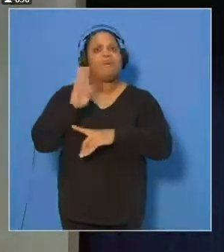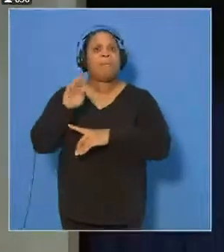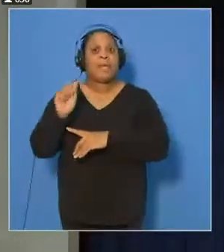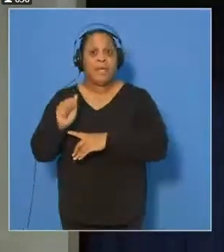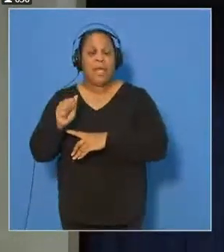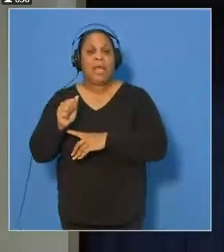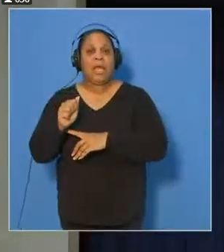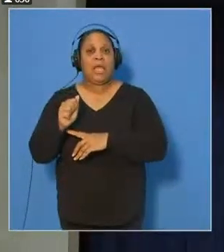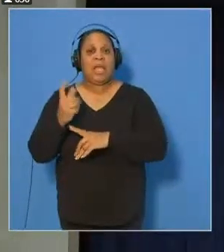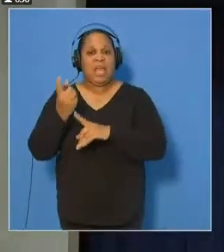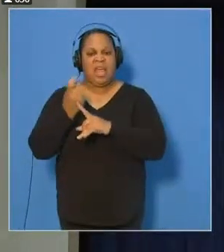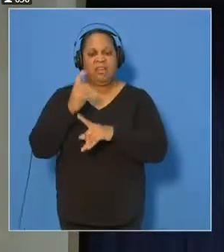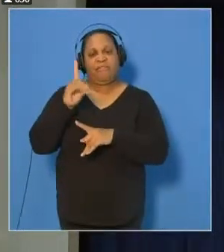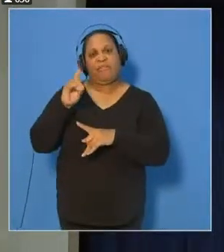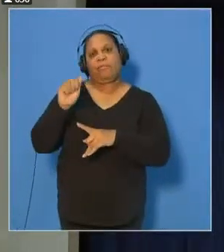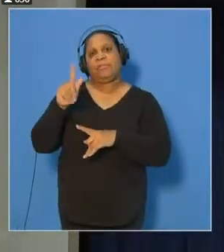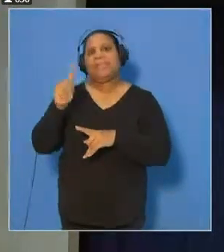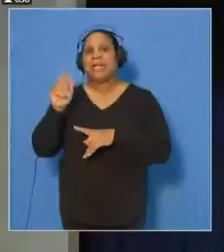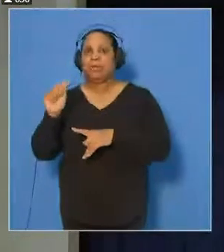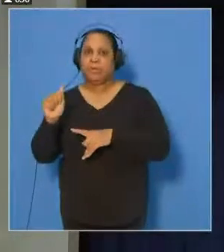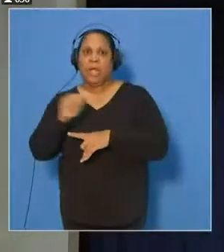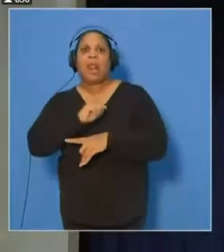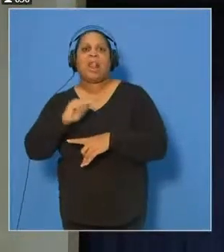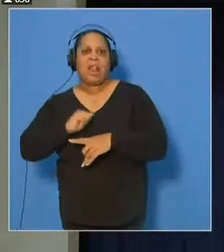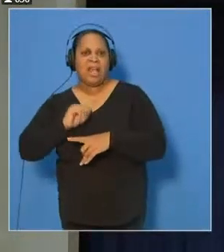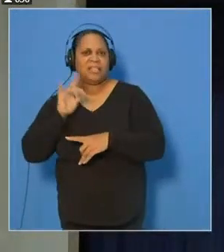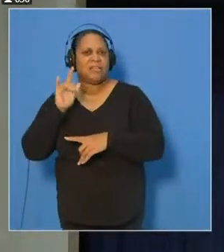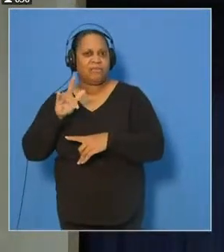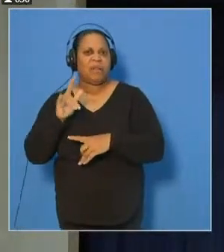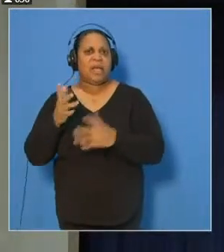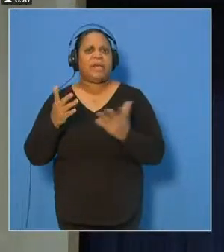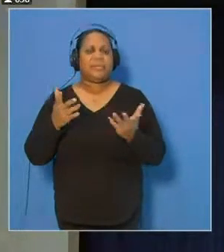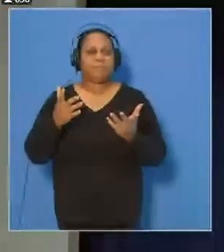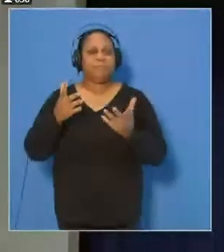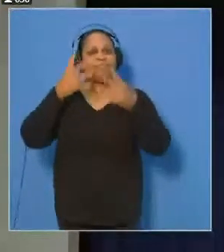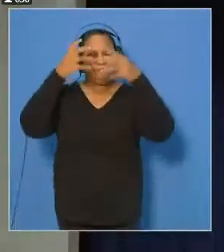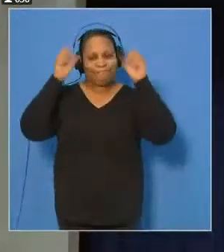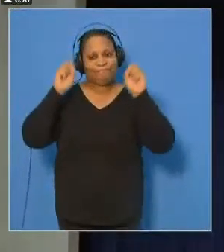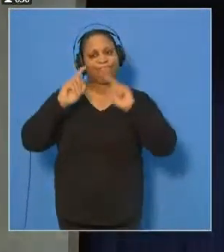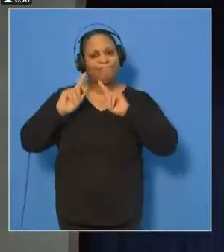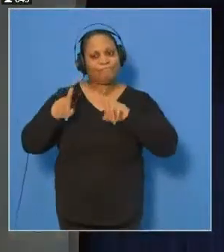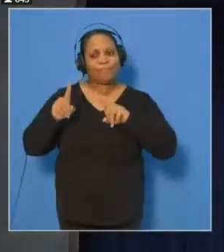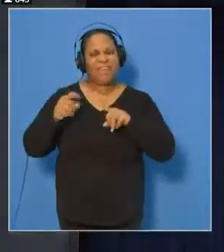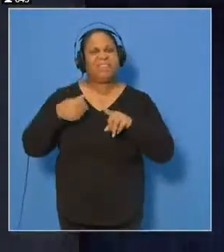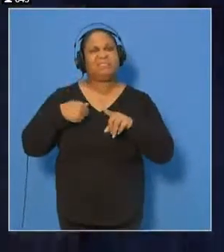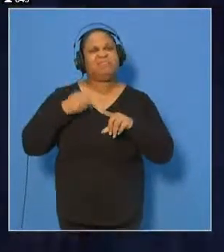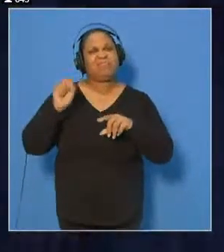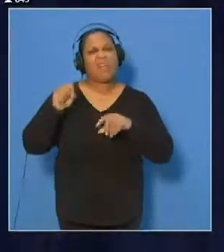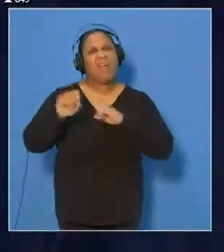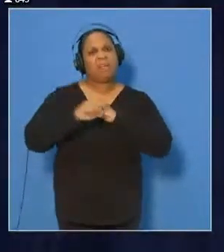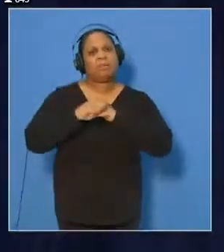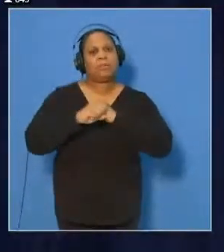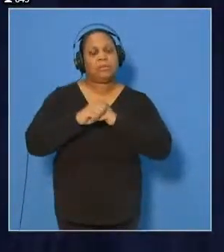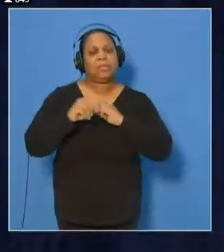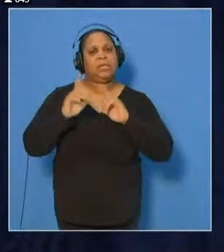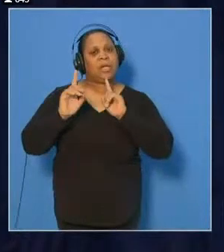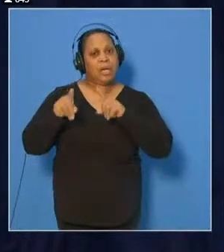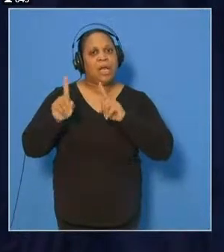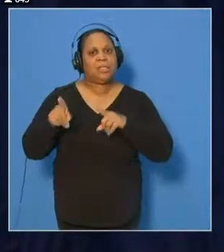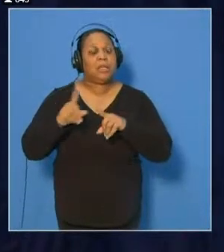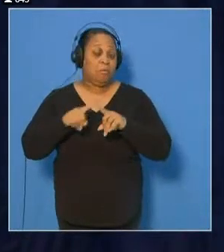from the Delta Atlanta flight? I can give that summary as I know I posted it, but the question of which you're